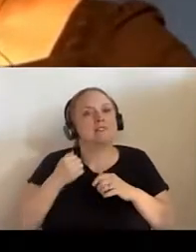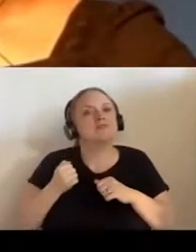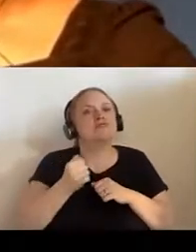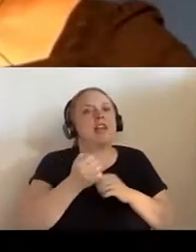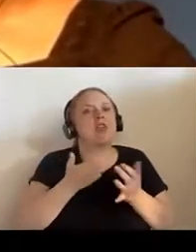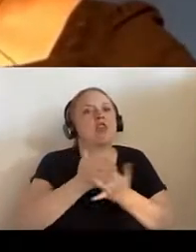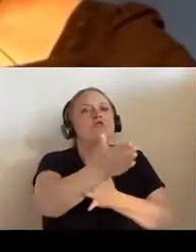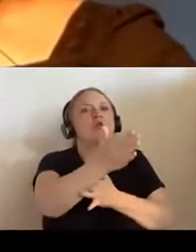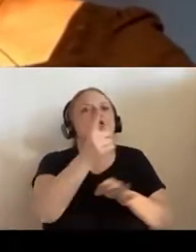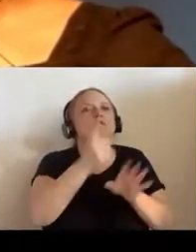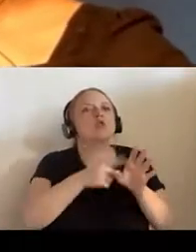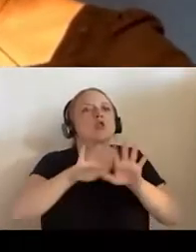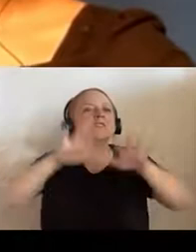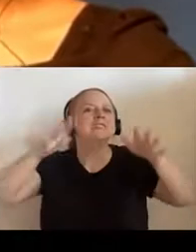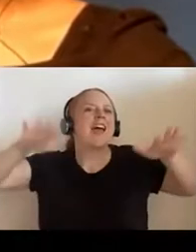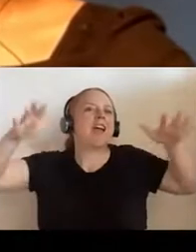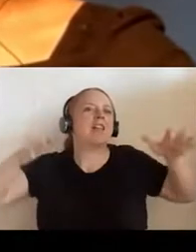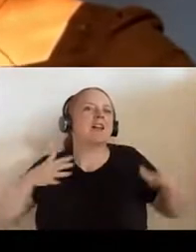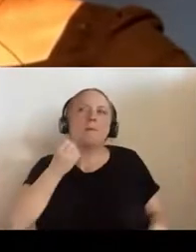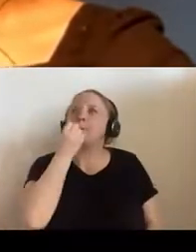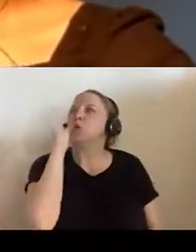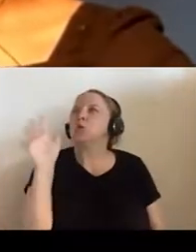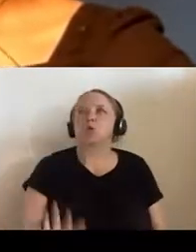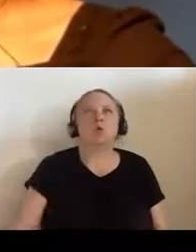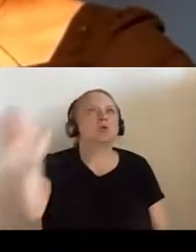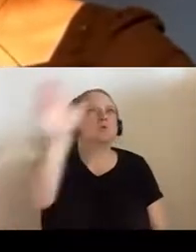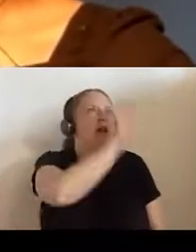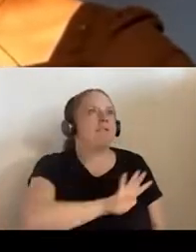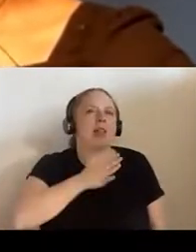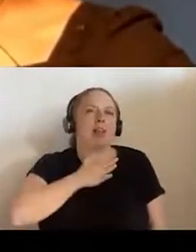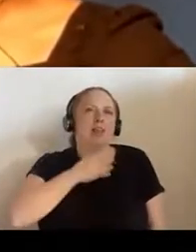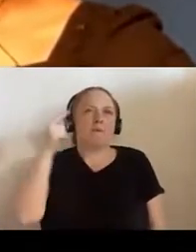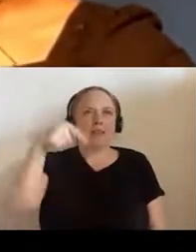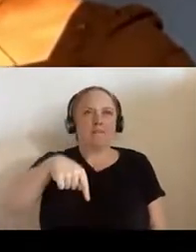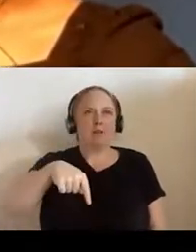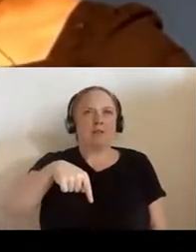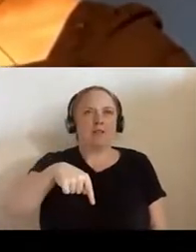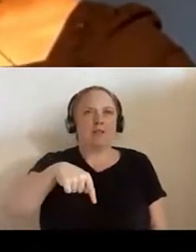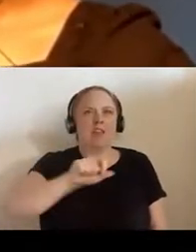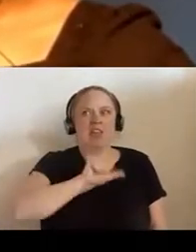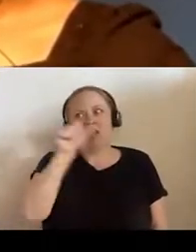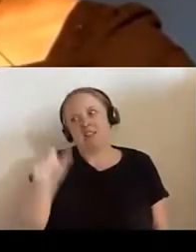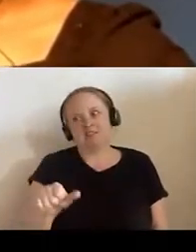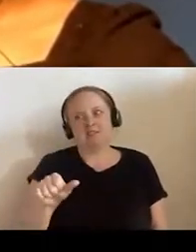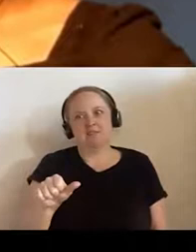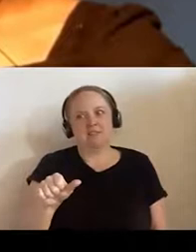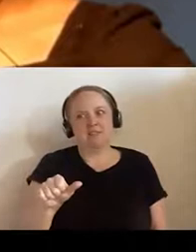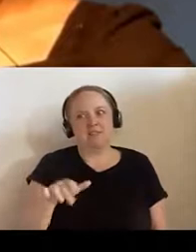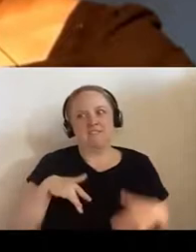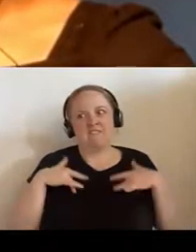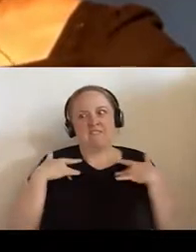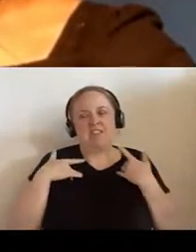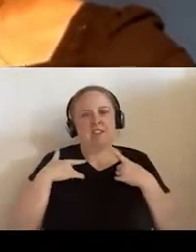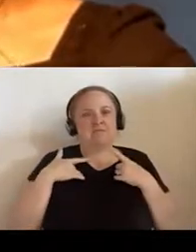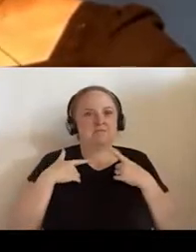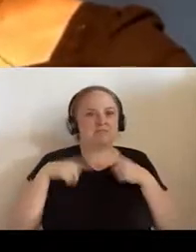think, oh my God, it's so beautiful. I love being from Yorkshire. I love being from here. And then, you know, in the next incident, feel very rejected